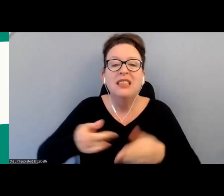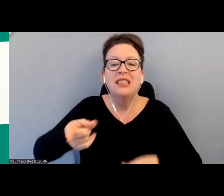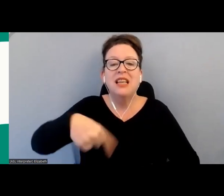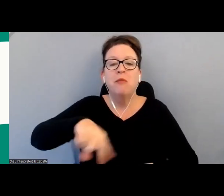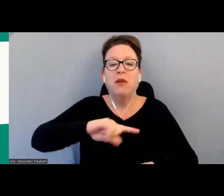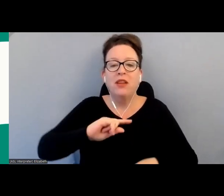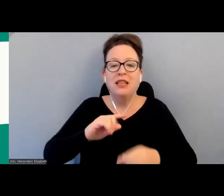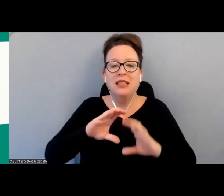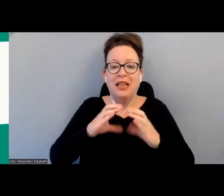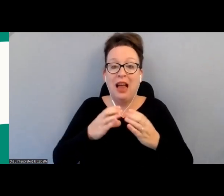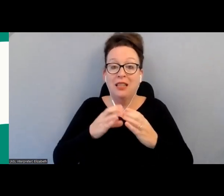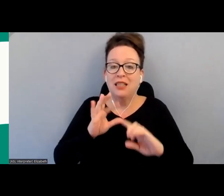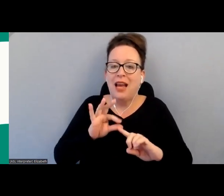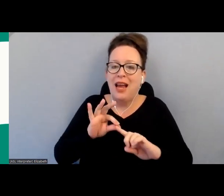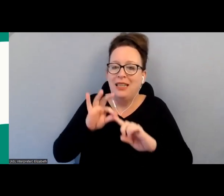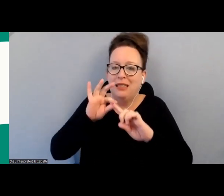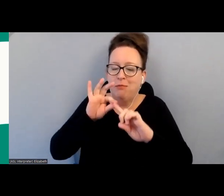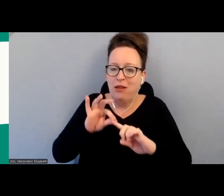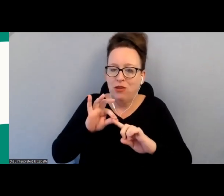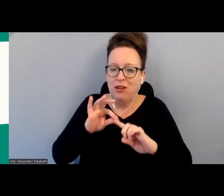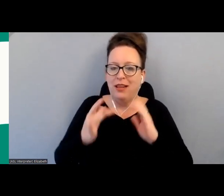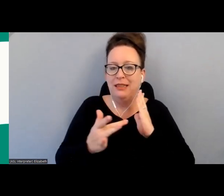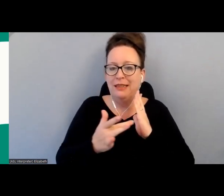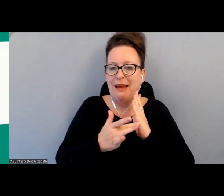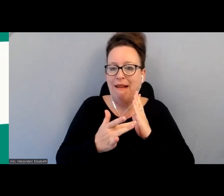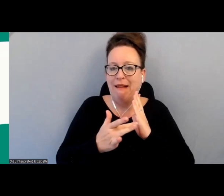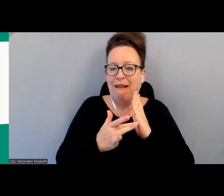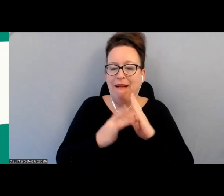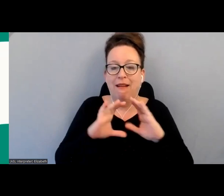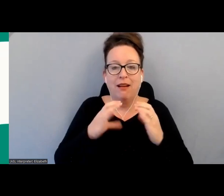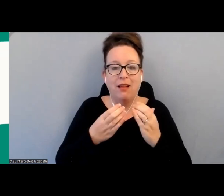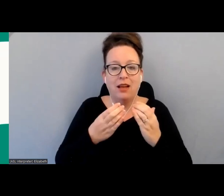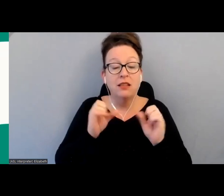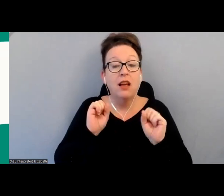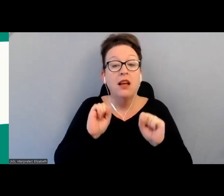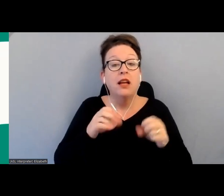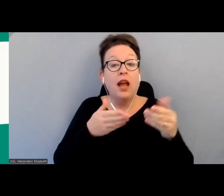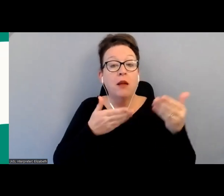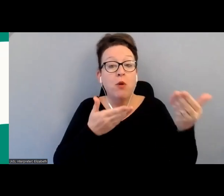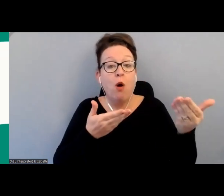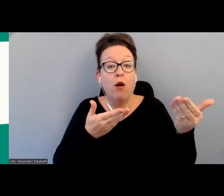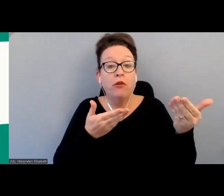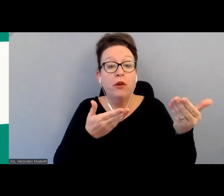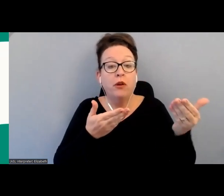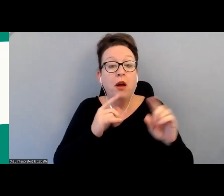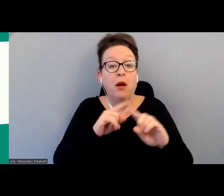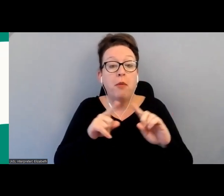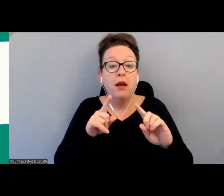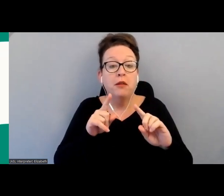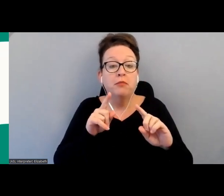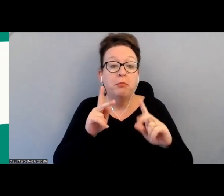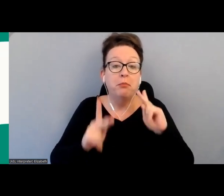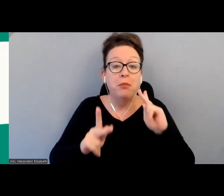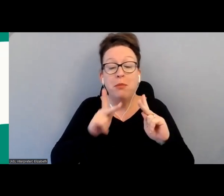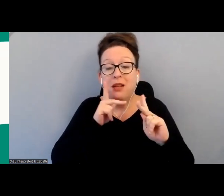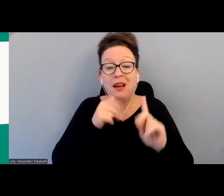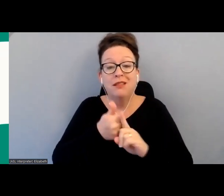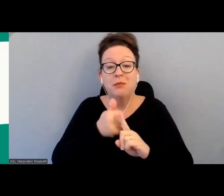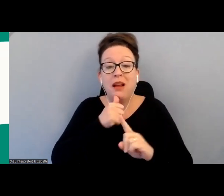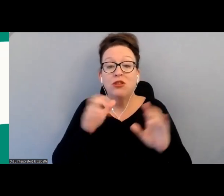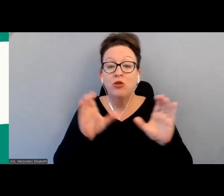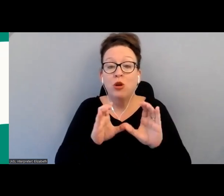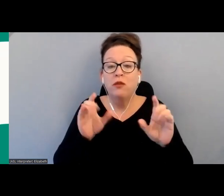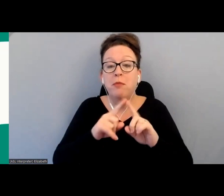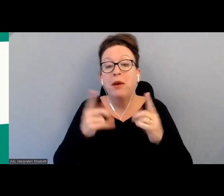classes, particularly in technology, can be offered and folks might not be certified, but they could still be hired and they want to go down